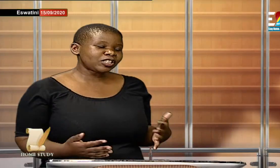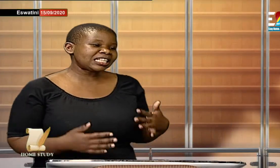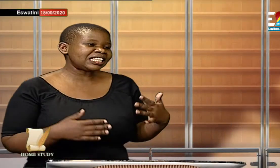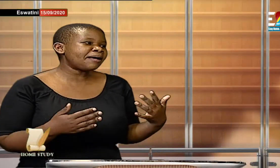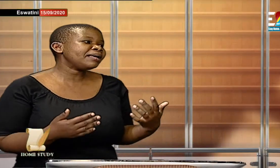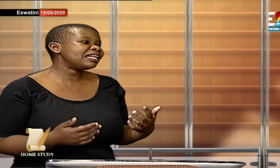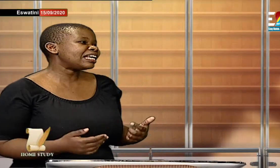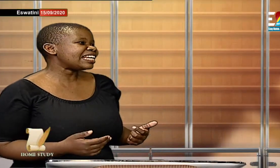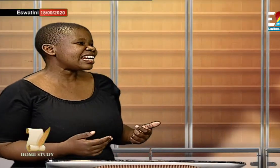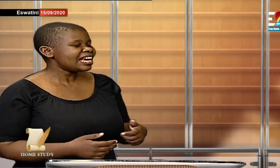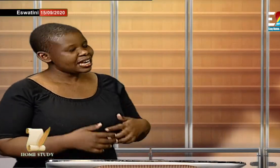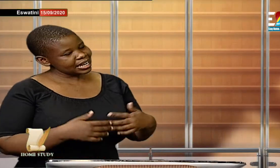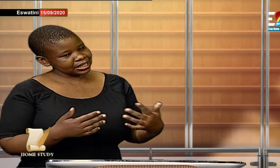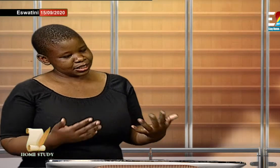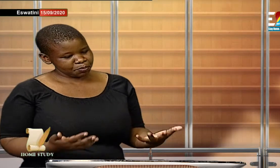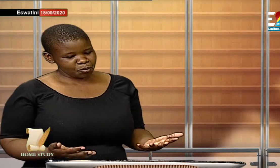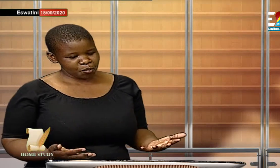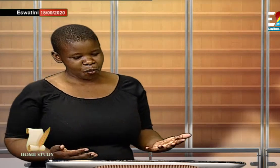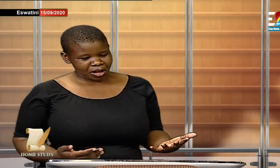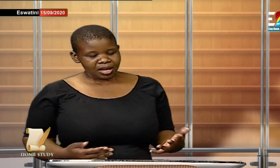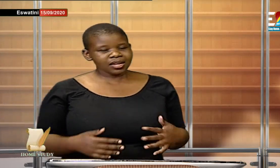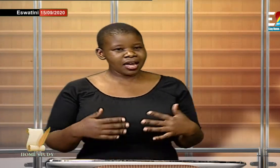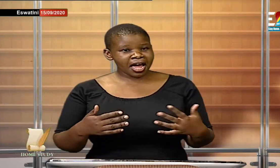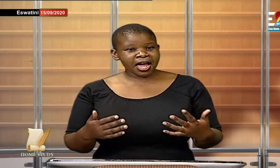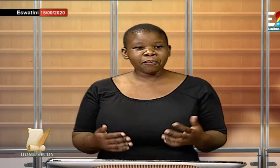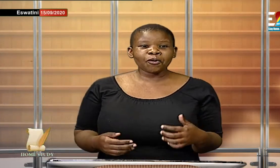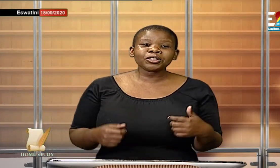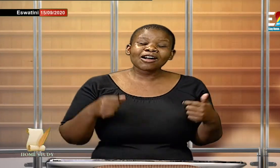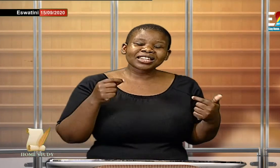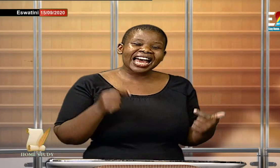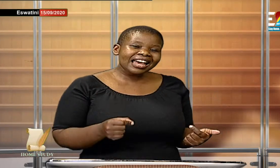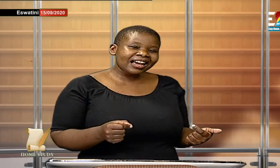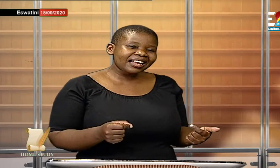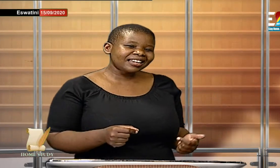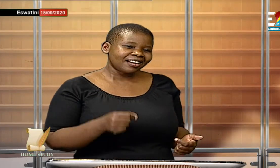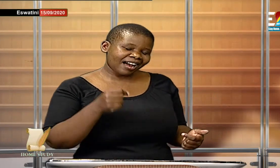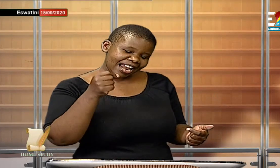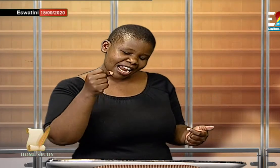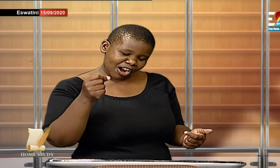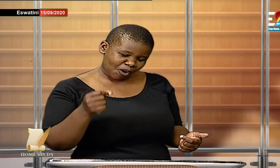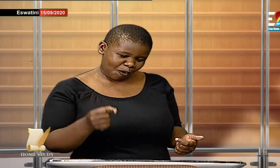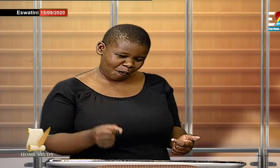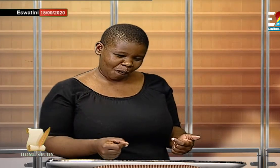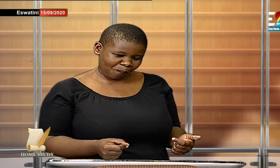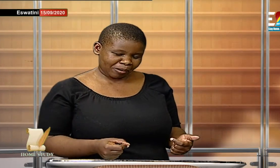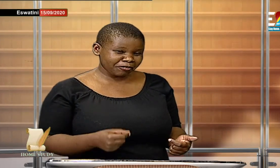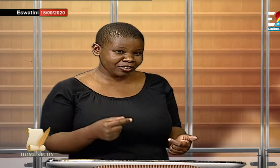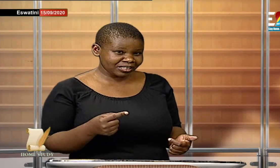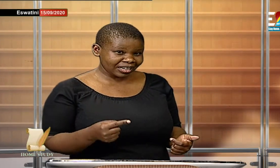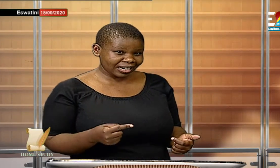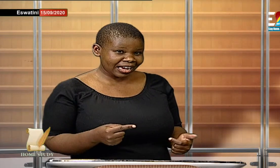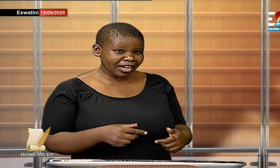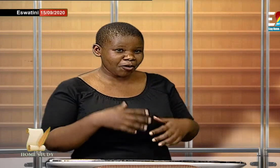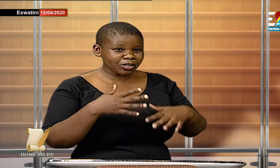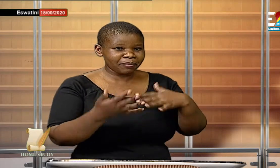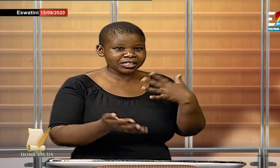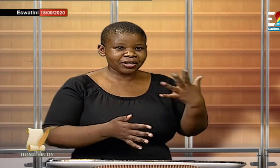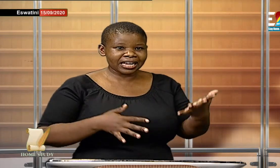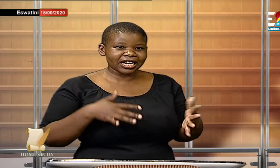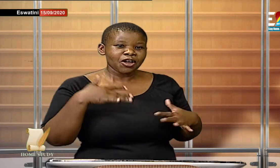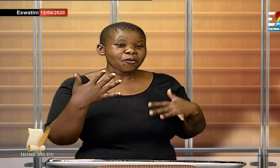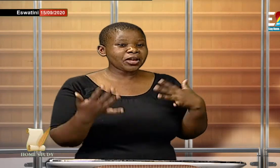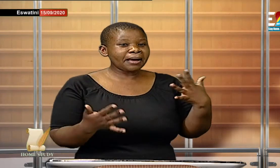Lerato usutasihlabelela nini nasibuye. Yebo utawucala ngani ngale ngoma mfundzi ekhaya na